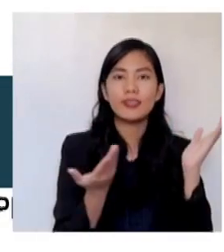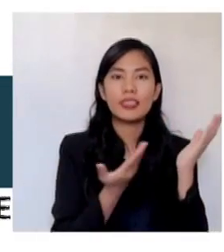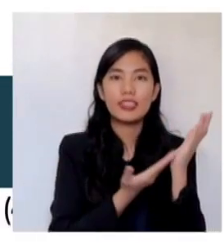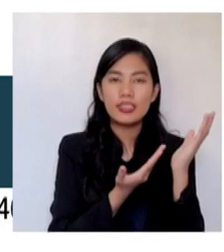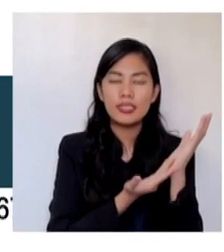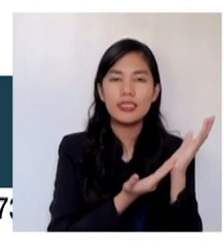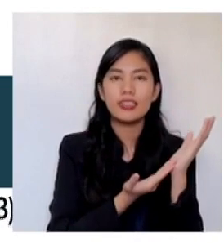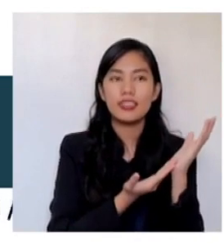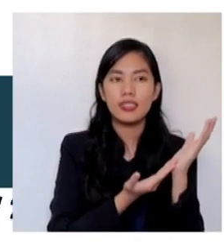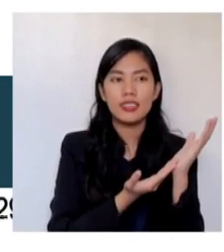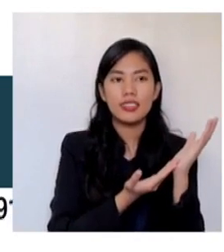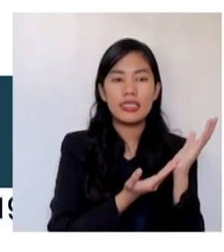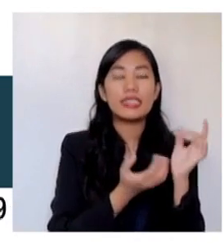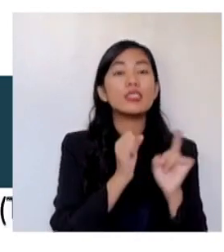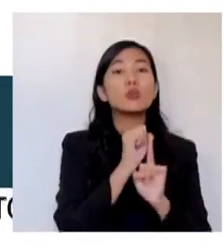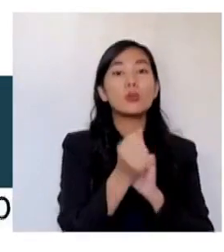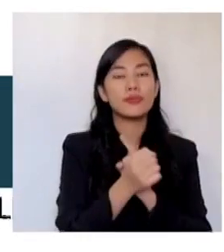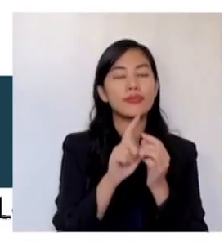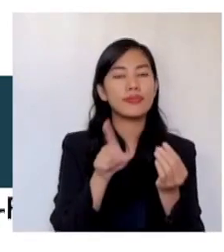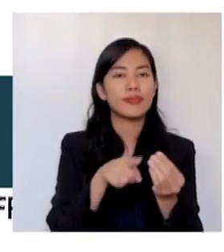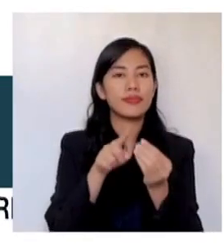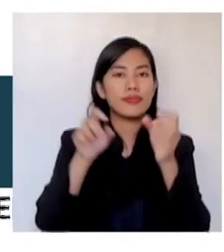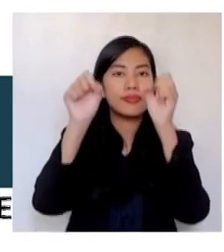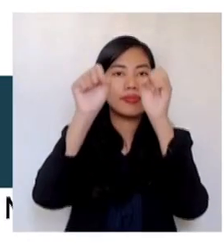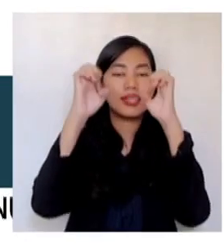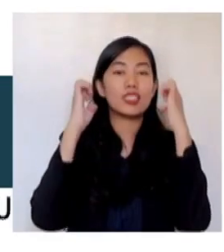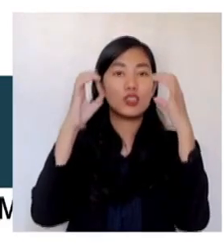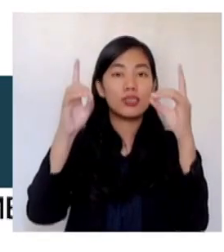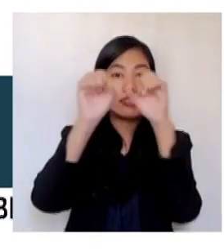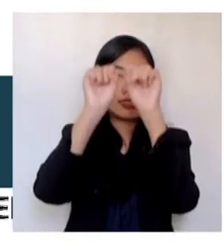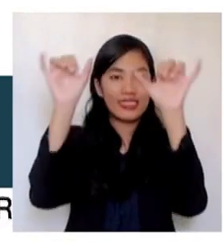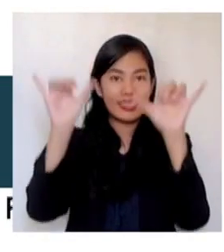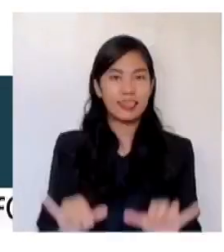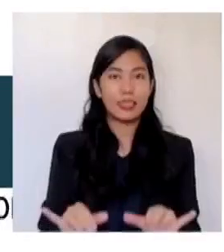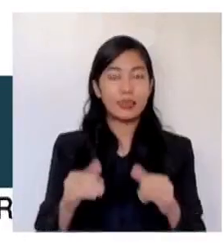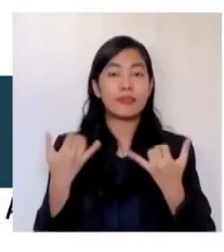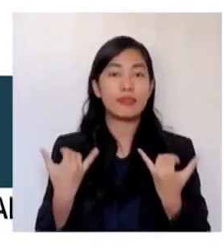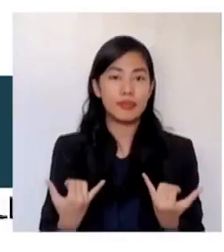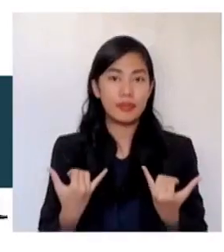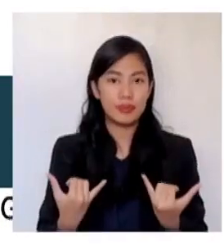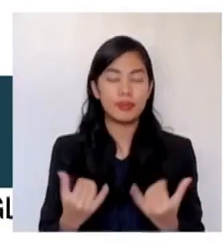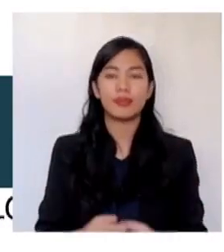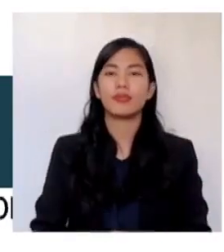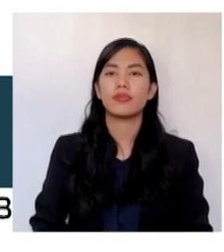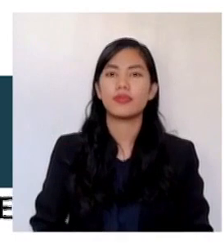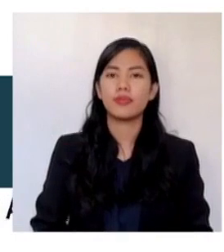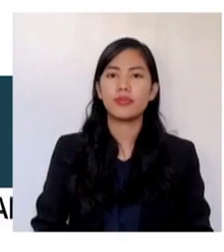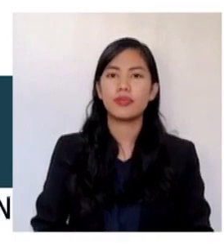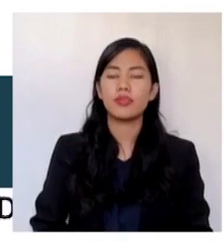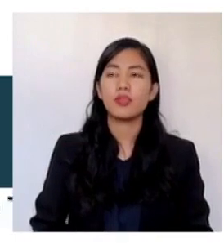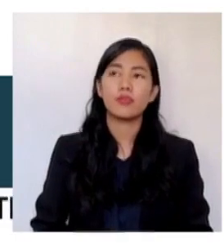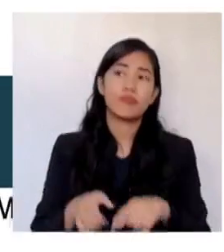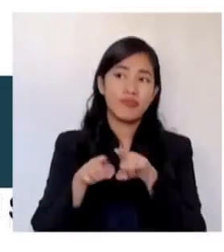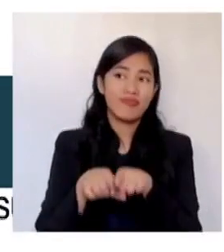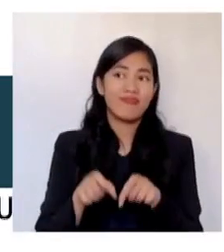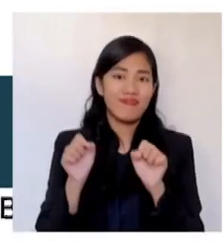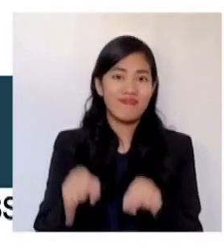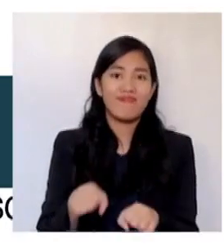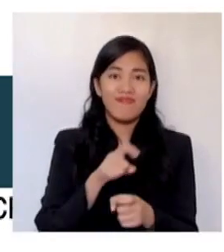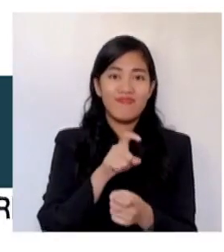current educational setup that we have, no. If I may also be specific, perhaps a review